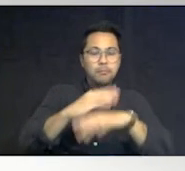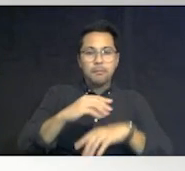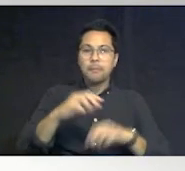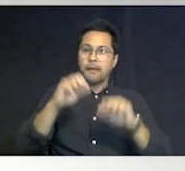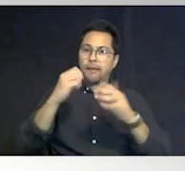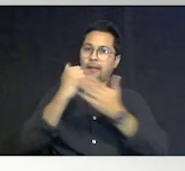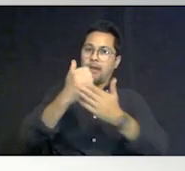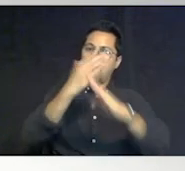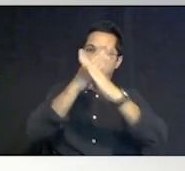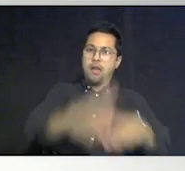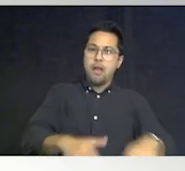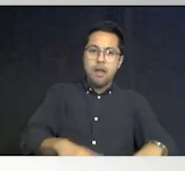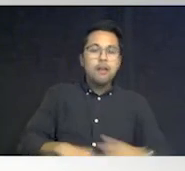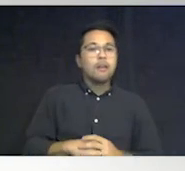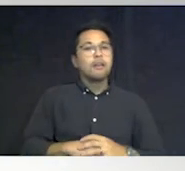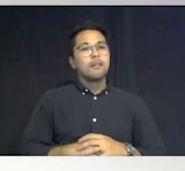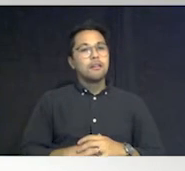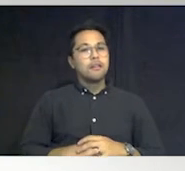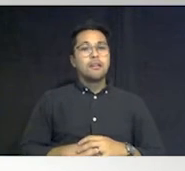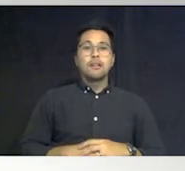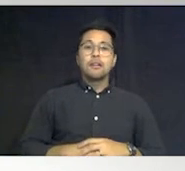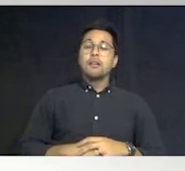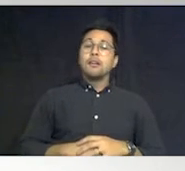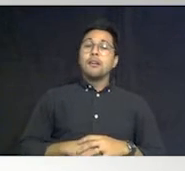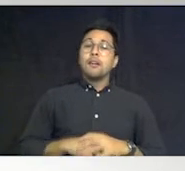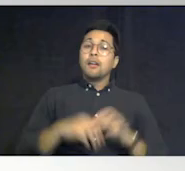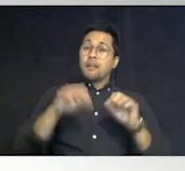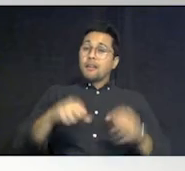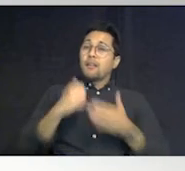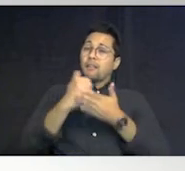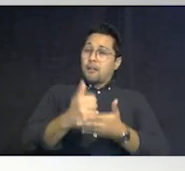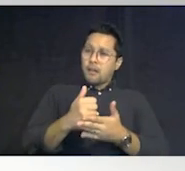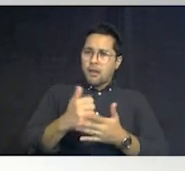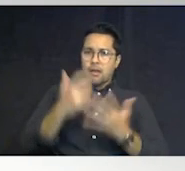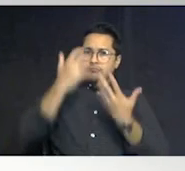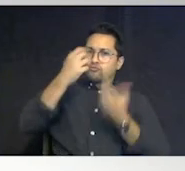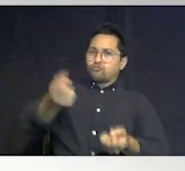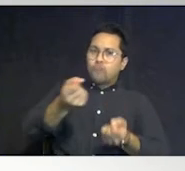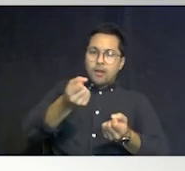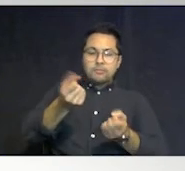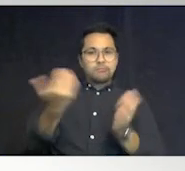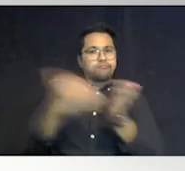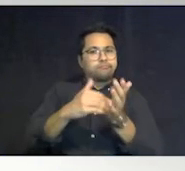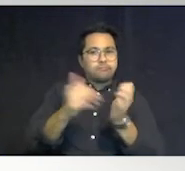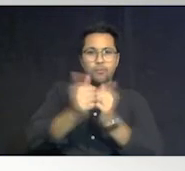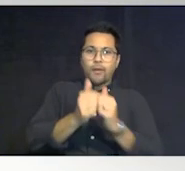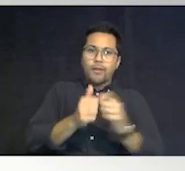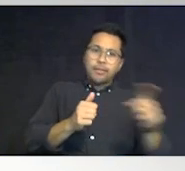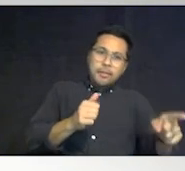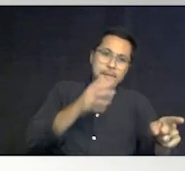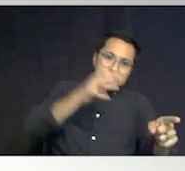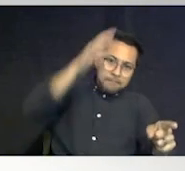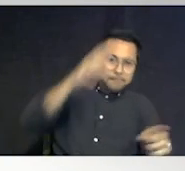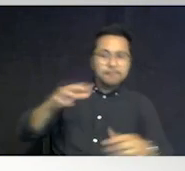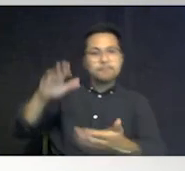SFIEP can help restore broken or damaged relationships and reestablish the trust between the district and the parents. How do you